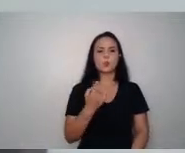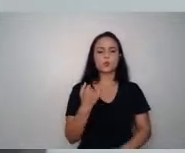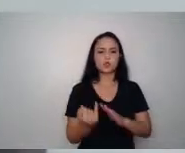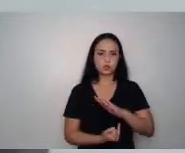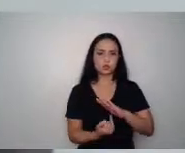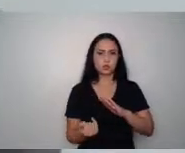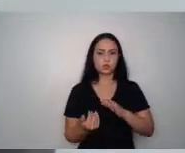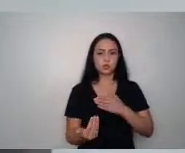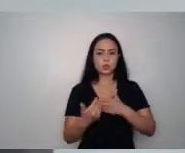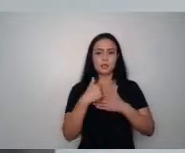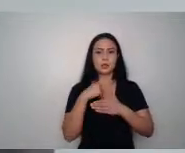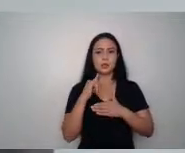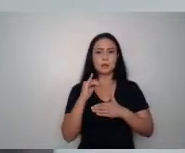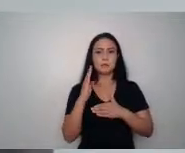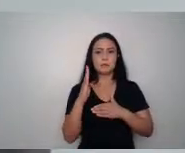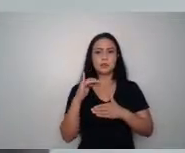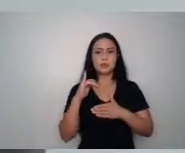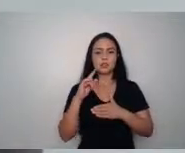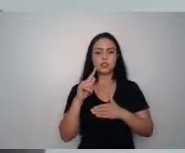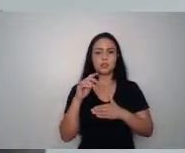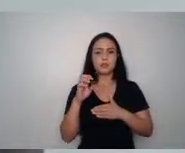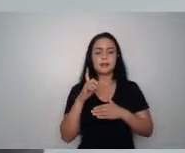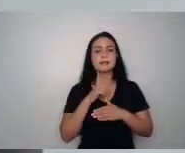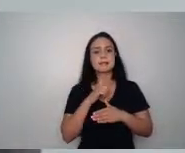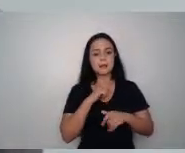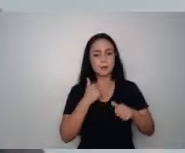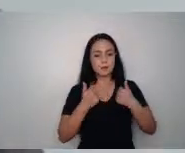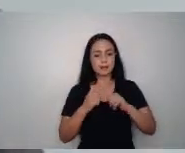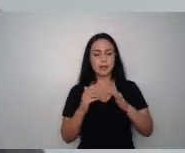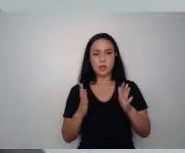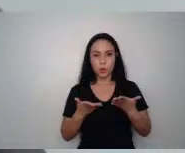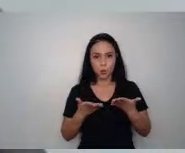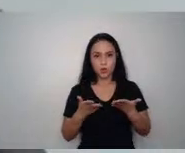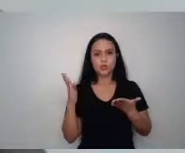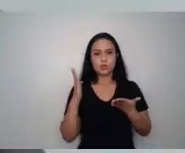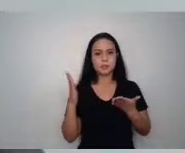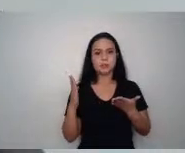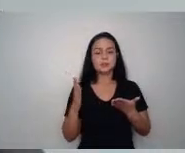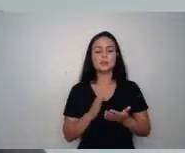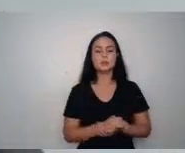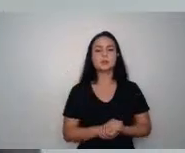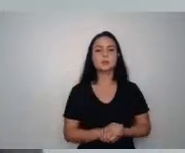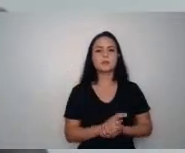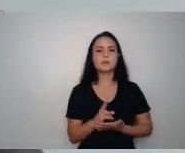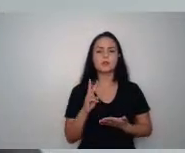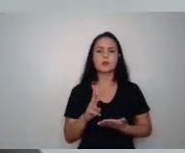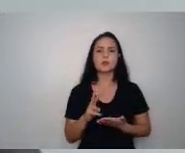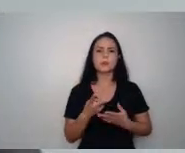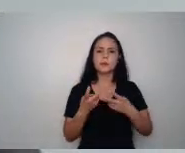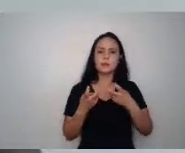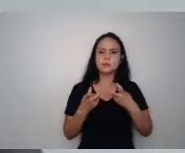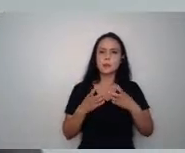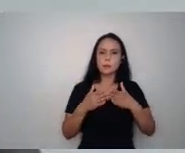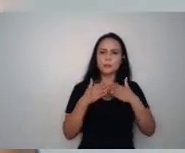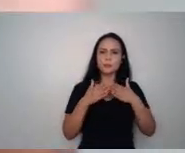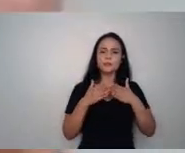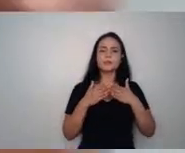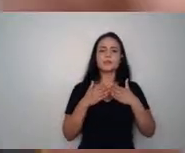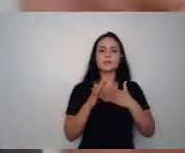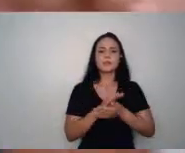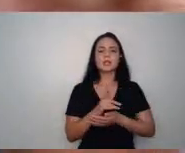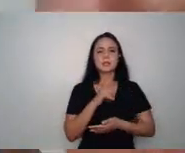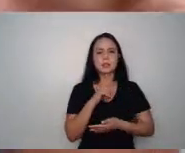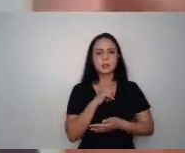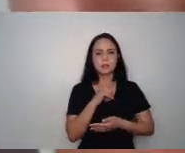dentro do IBGE, que faz uma análise. At the PNAD, it's a part of the IBGE system and the institute.